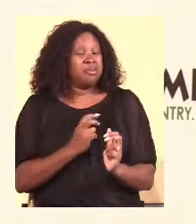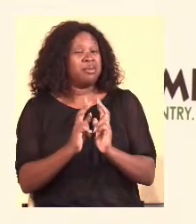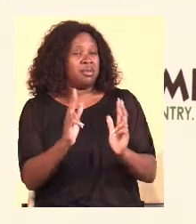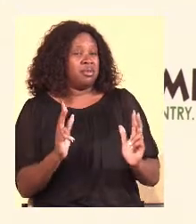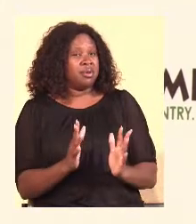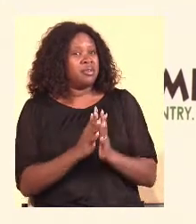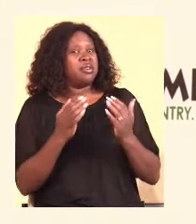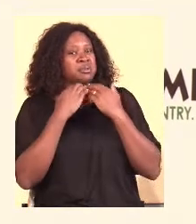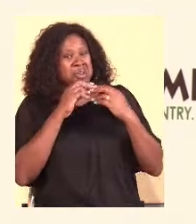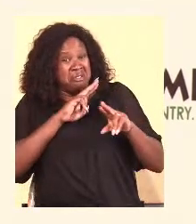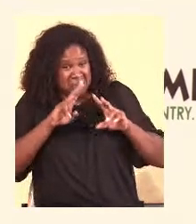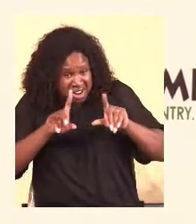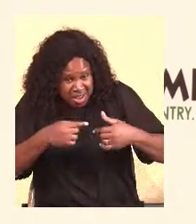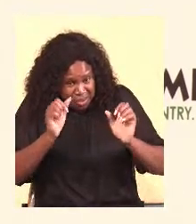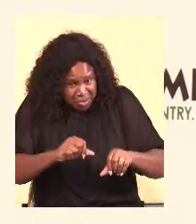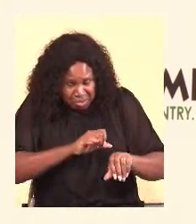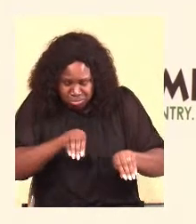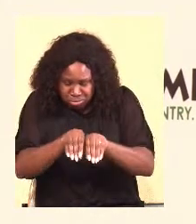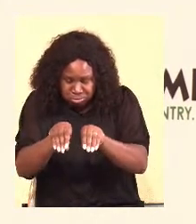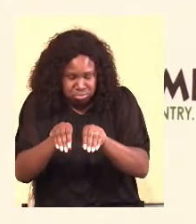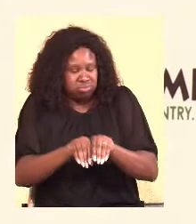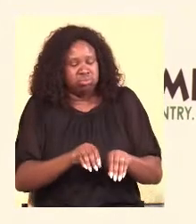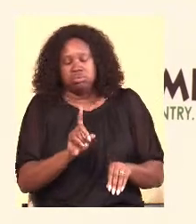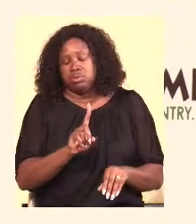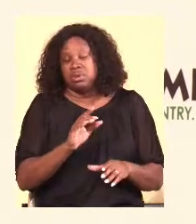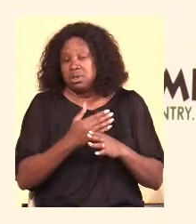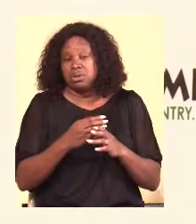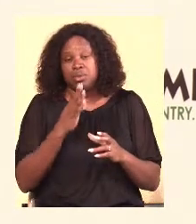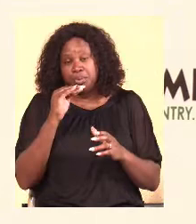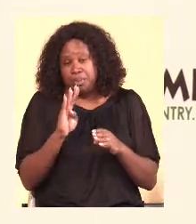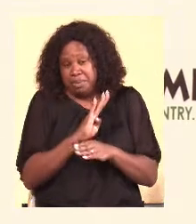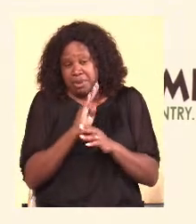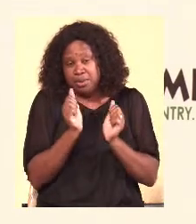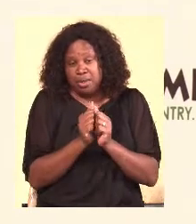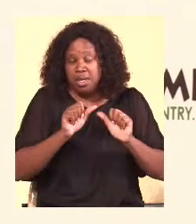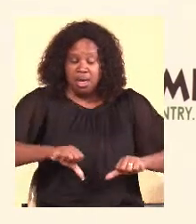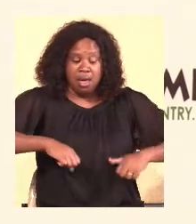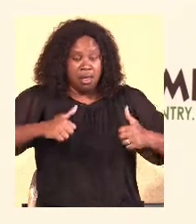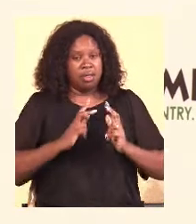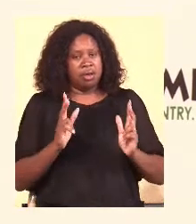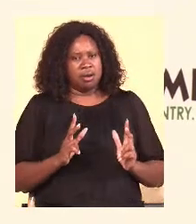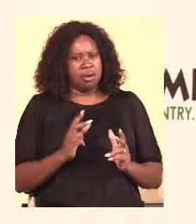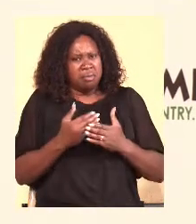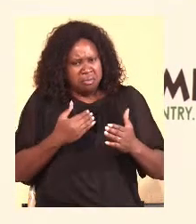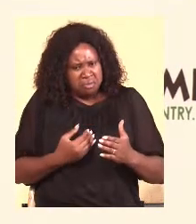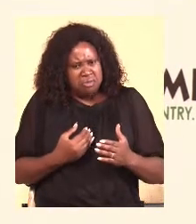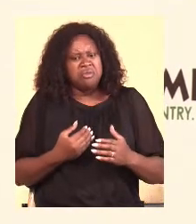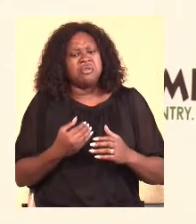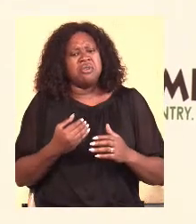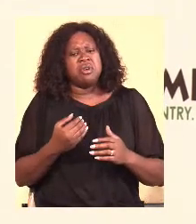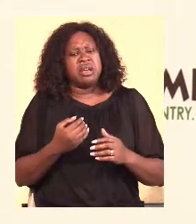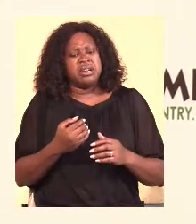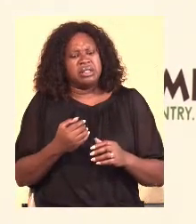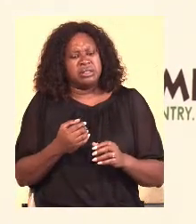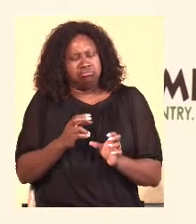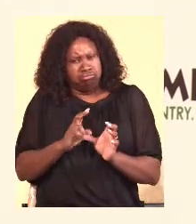that we are not rushing things, because this is the health of people. So everything that we do, we must quality assure and make sure that is up